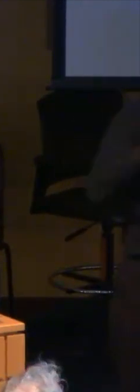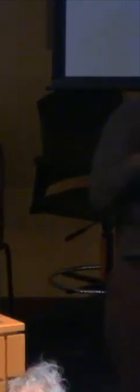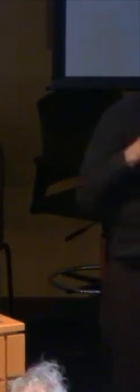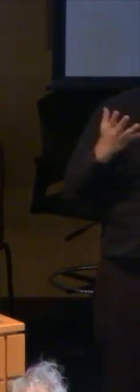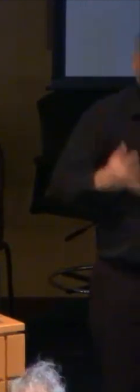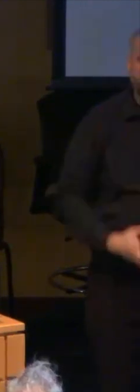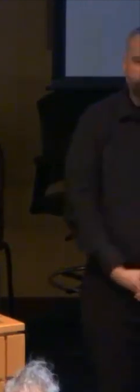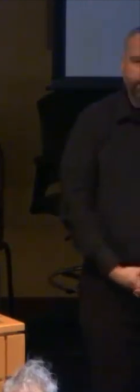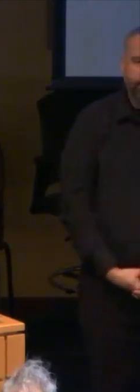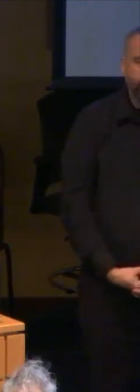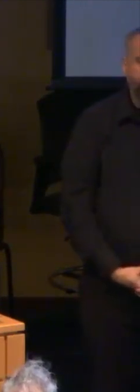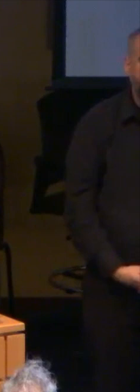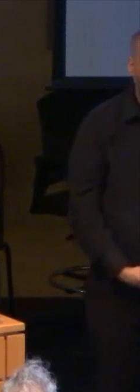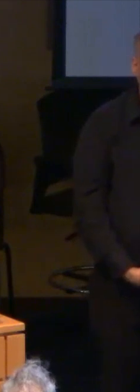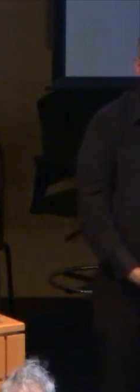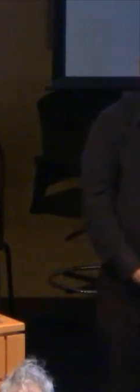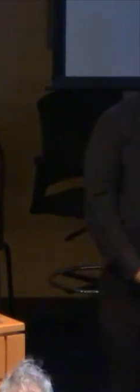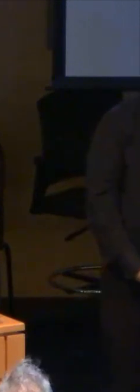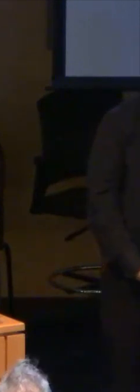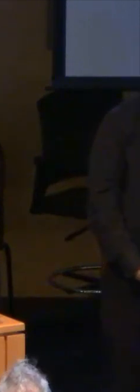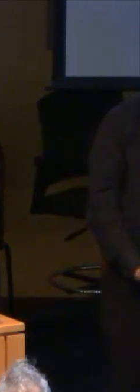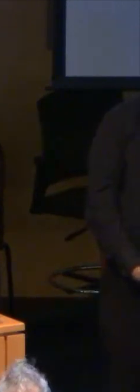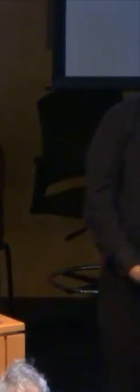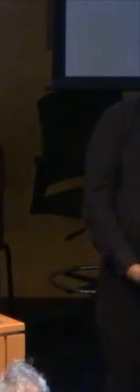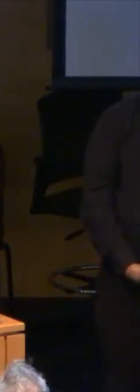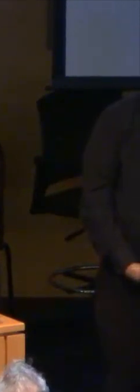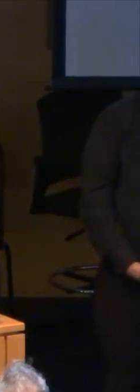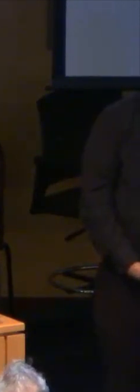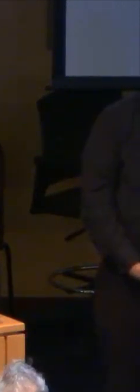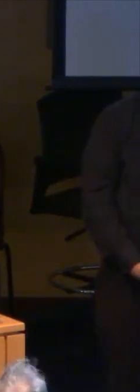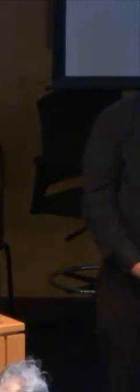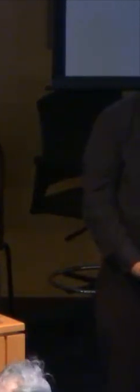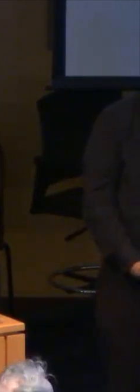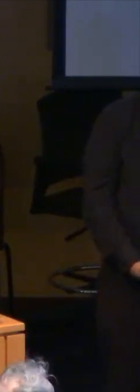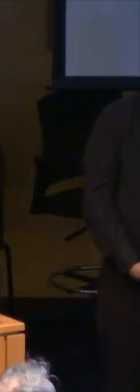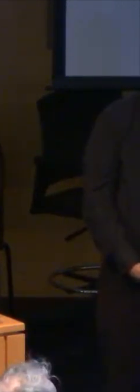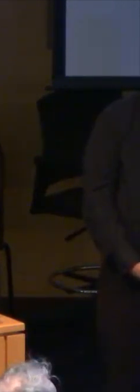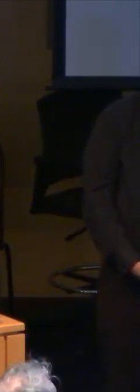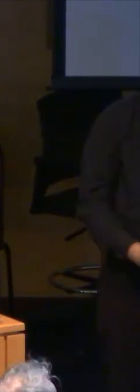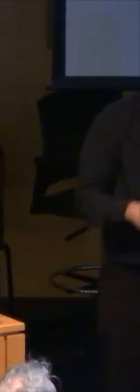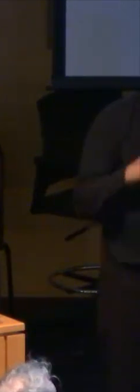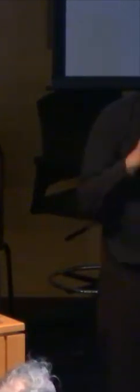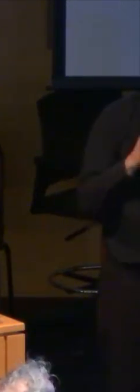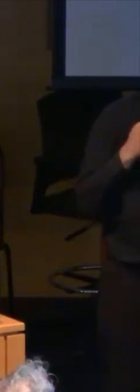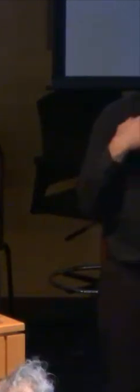And yes, Molly, you can come wake the iPad up for me, please.